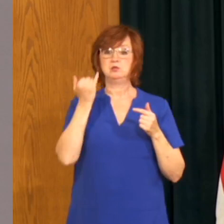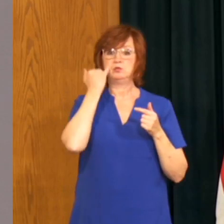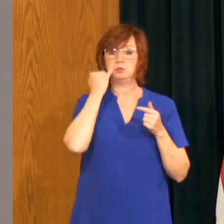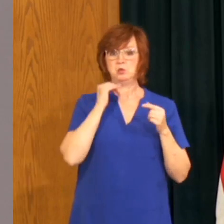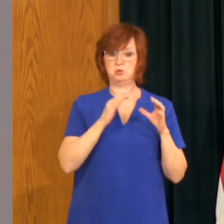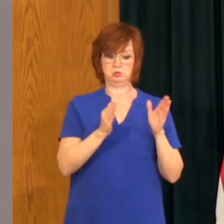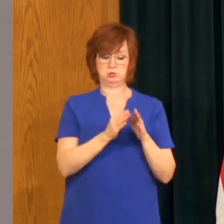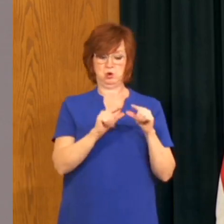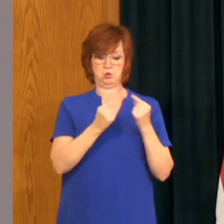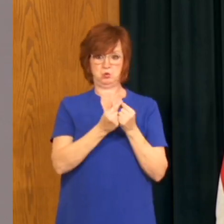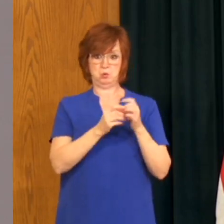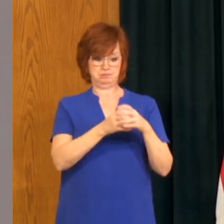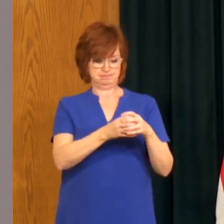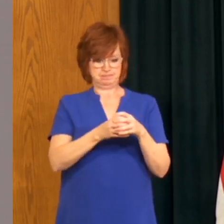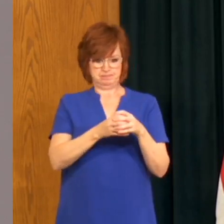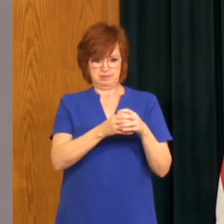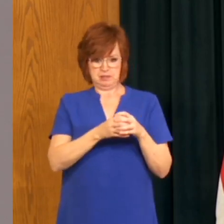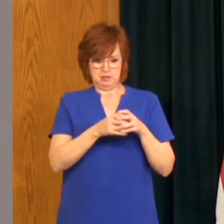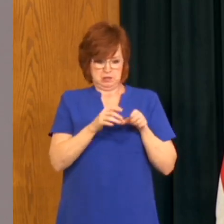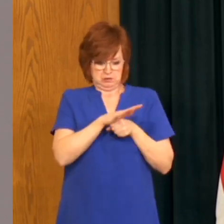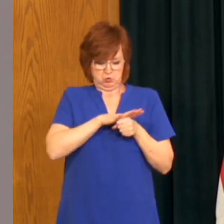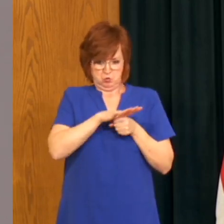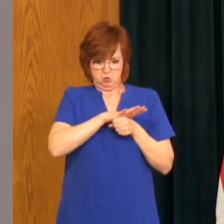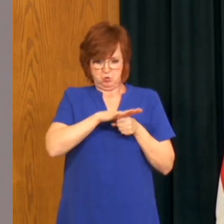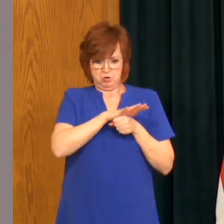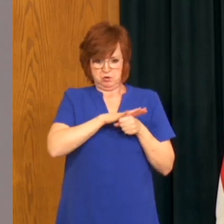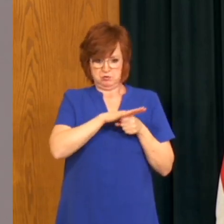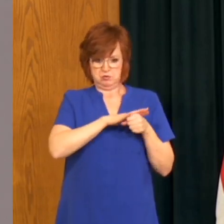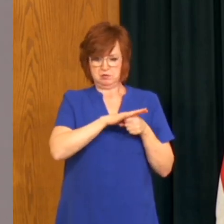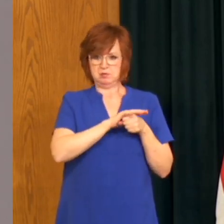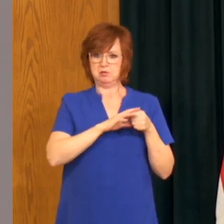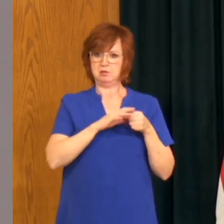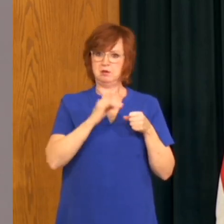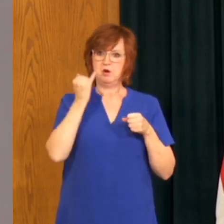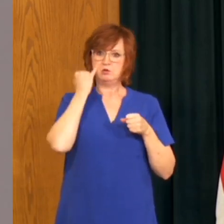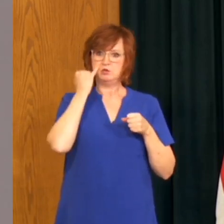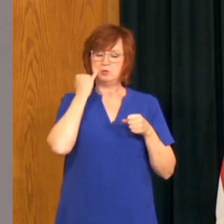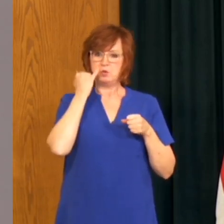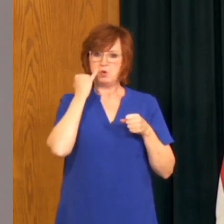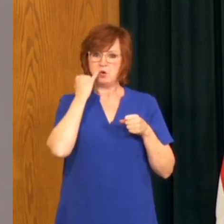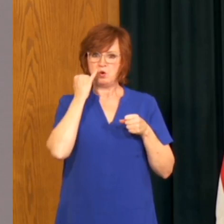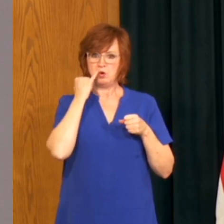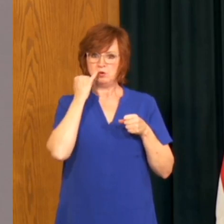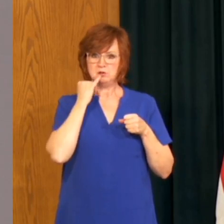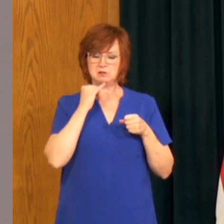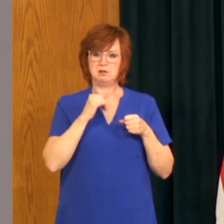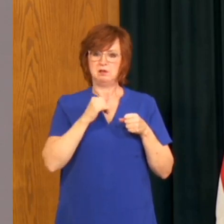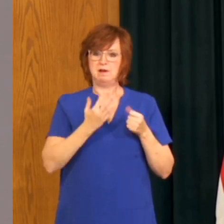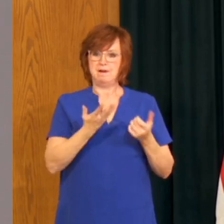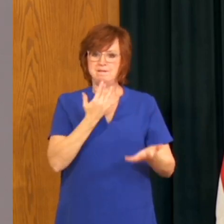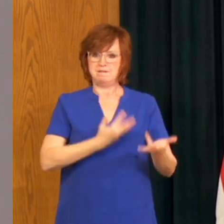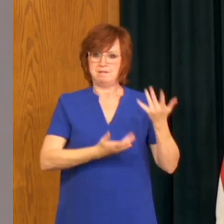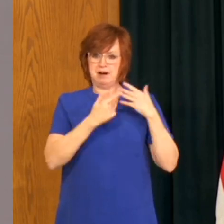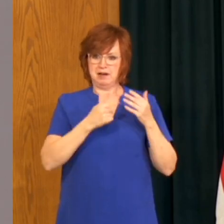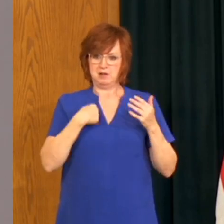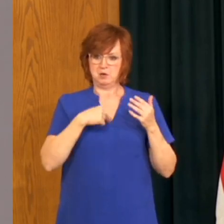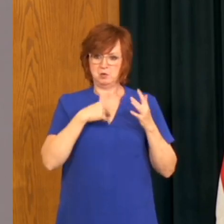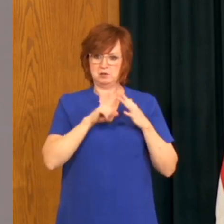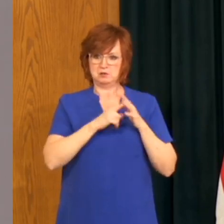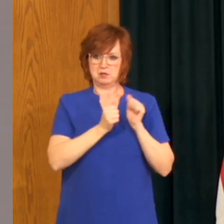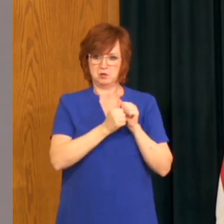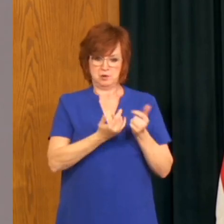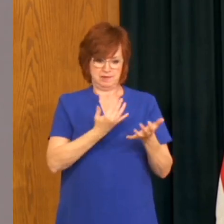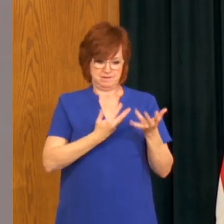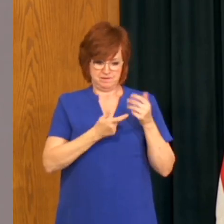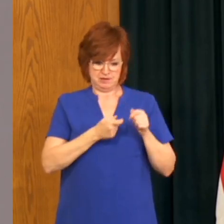small and it's local, it's like kindling that if it catches fire, it burns out because it's small. And 20 to 30